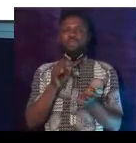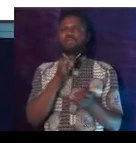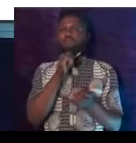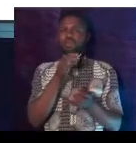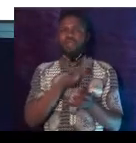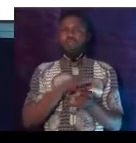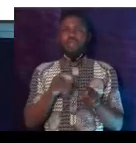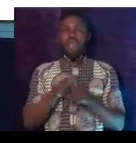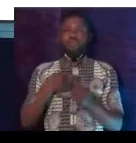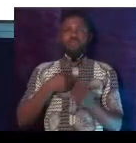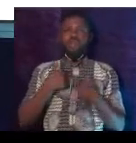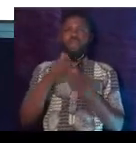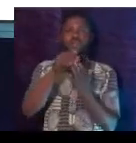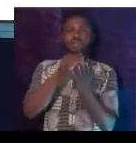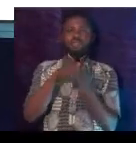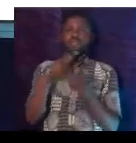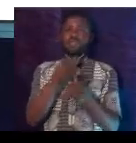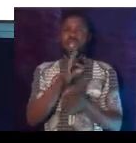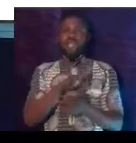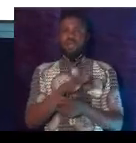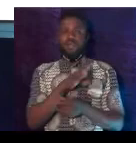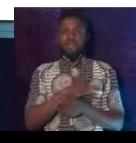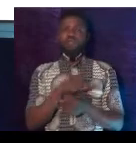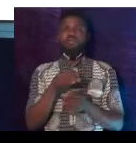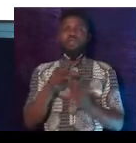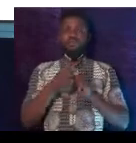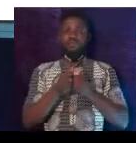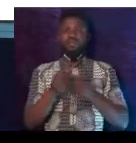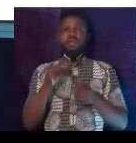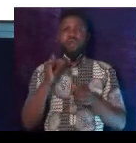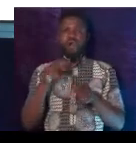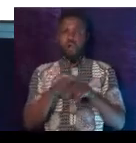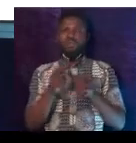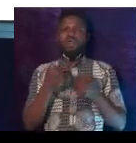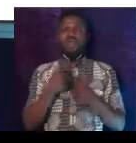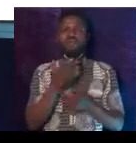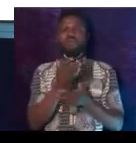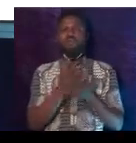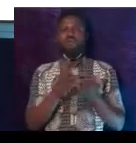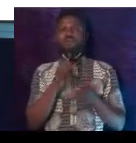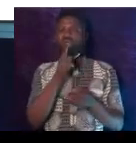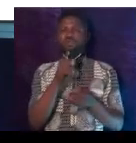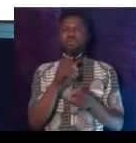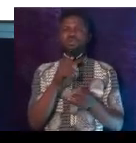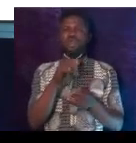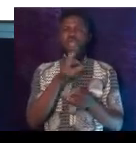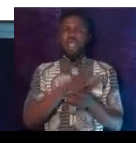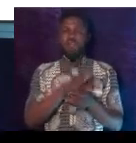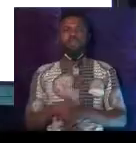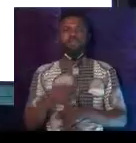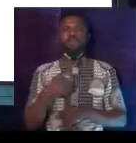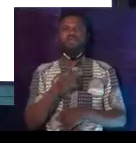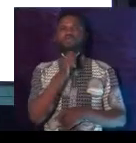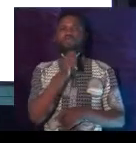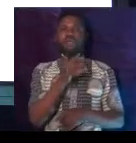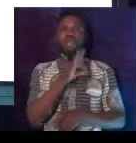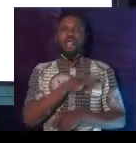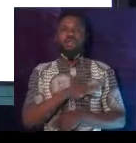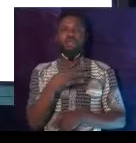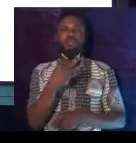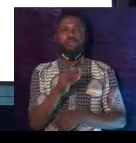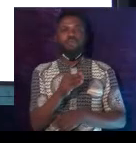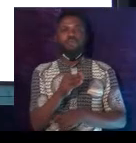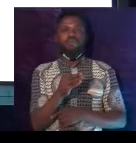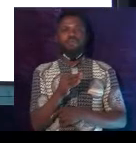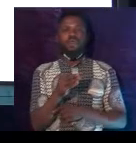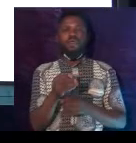of friction. As we have listed the advantages, friction also has some disadvantages. Why it is not good. Disadvantages